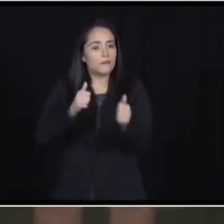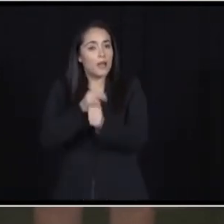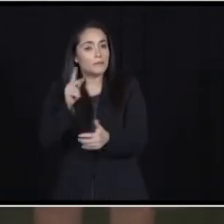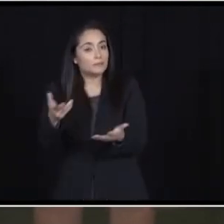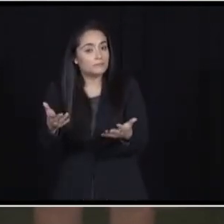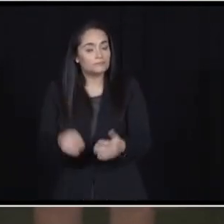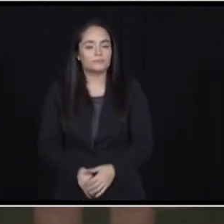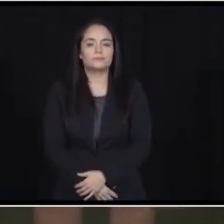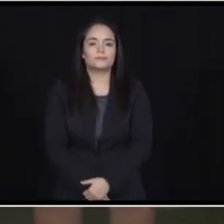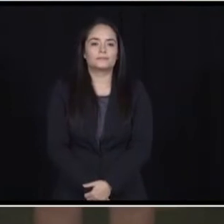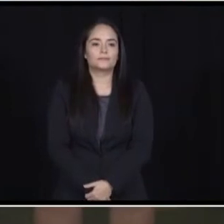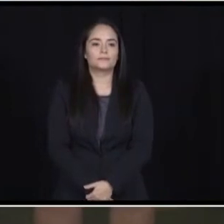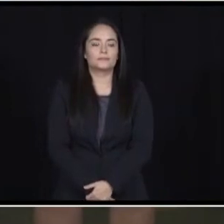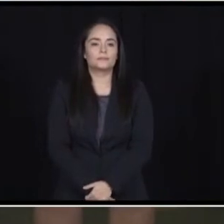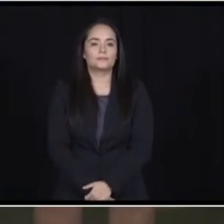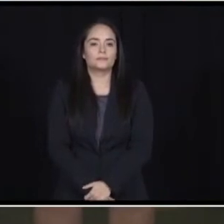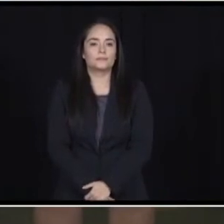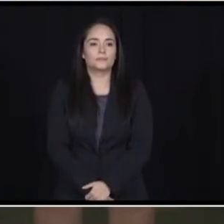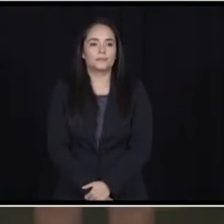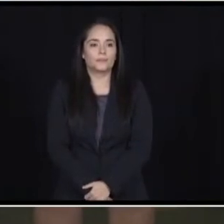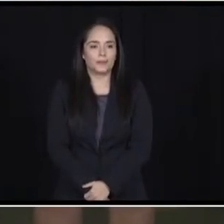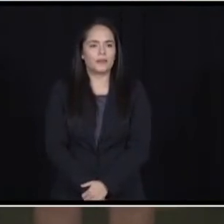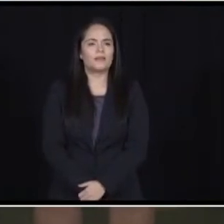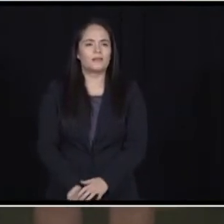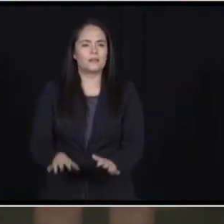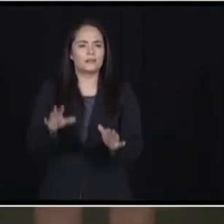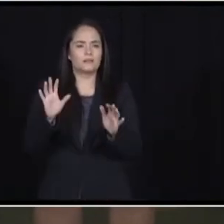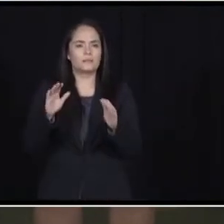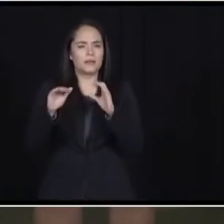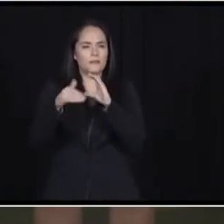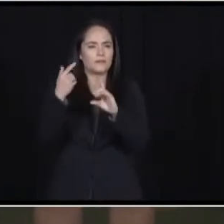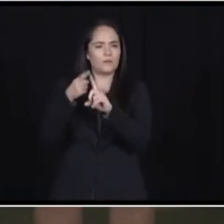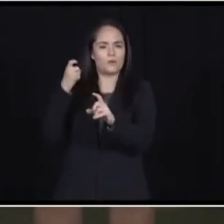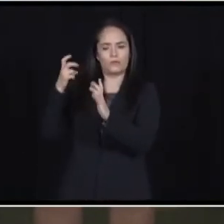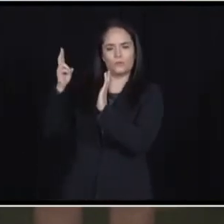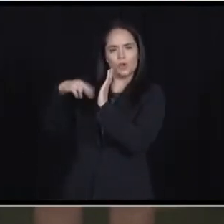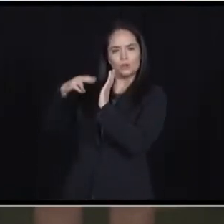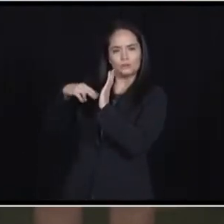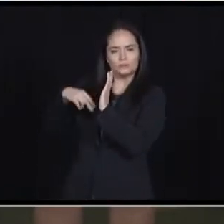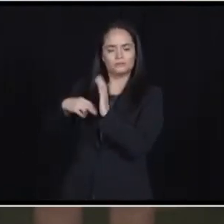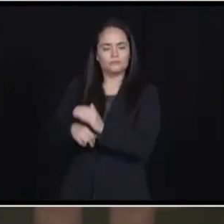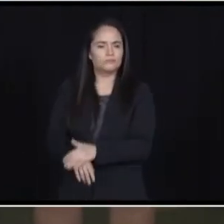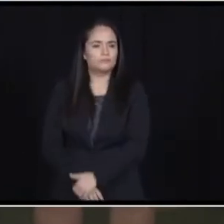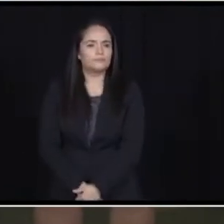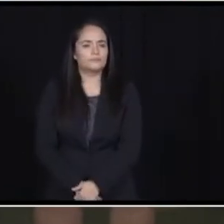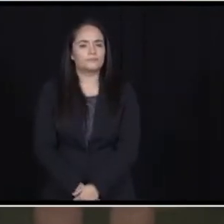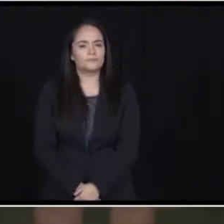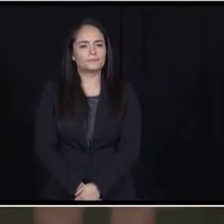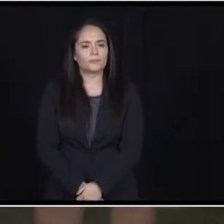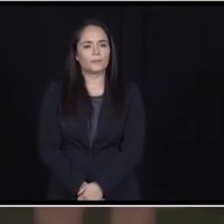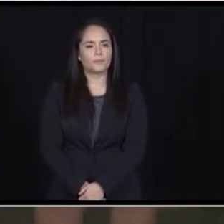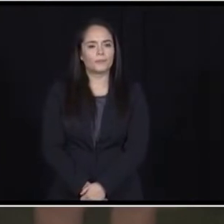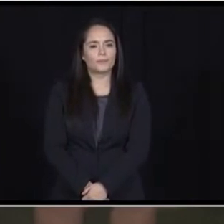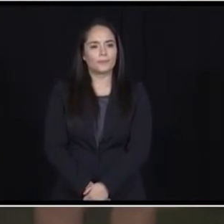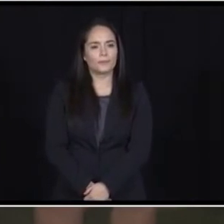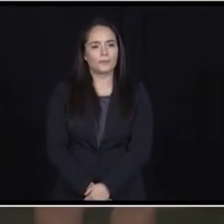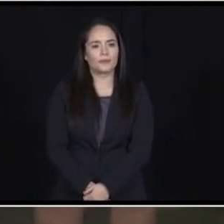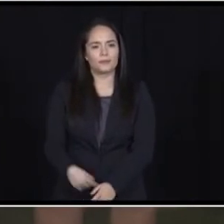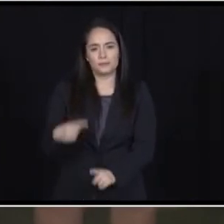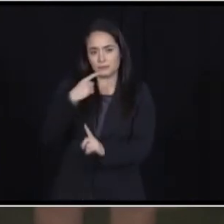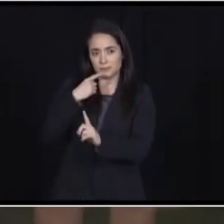Yes, thanks. I've got an email from a reader here whose mother gets a COVID-19 test in Bracebridge every